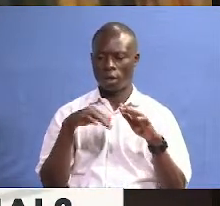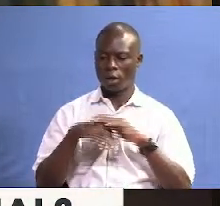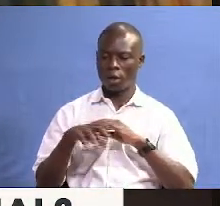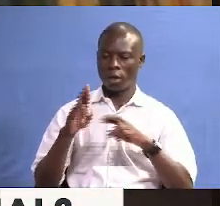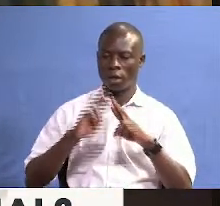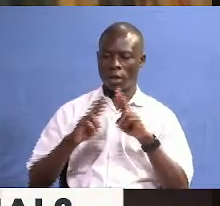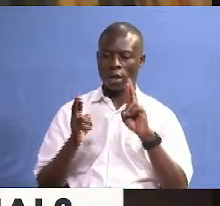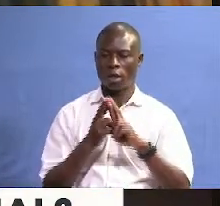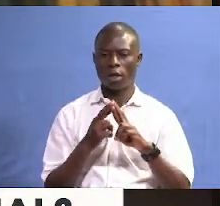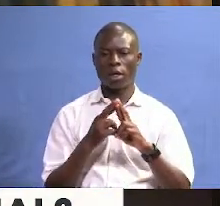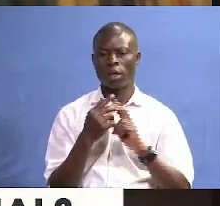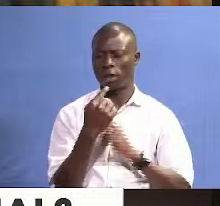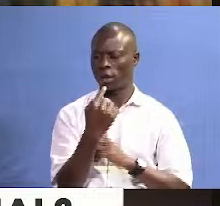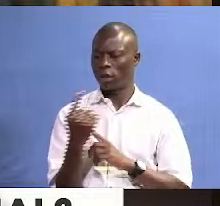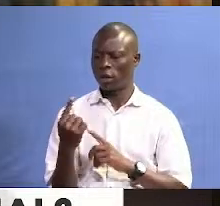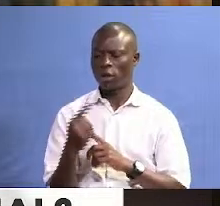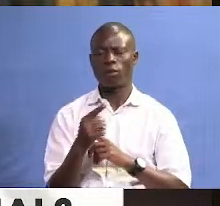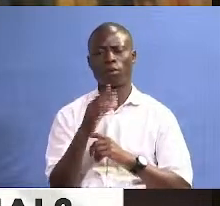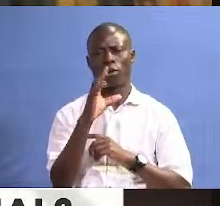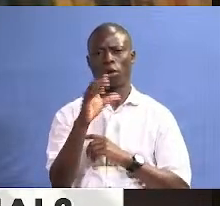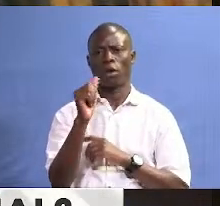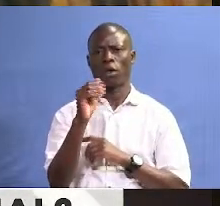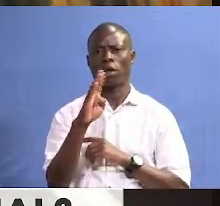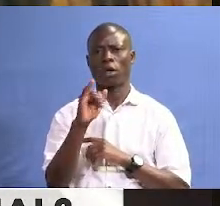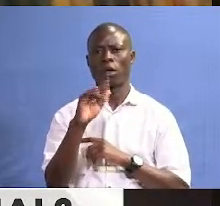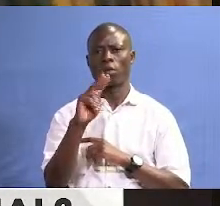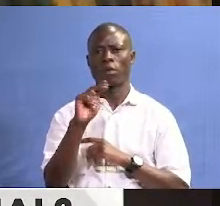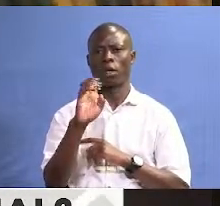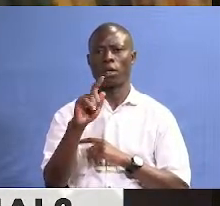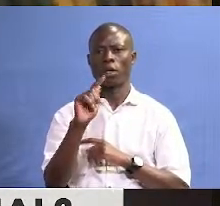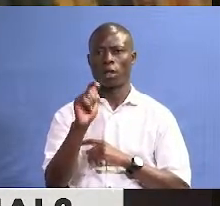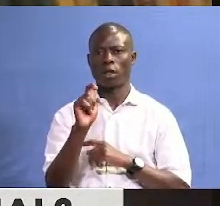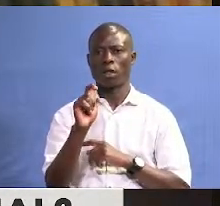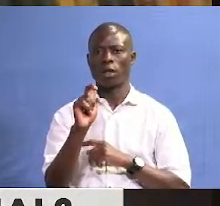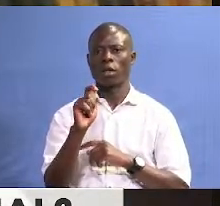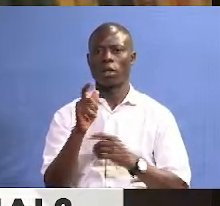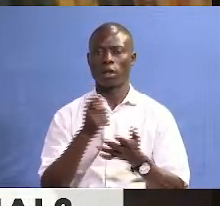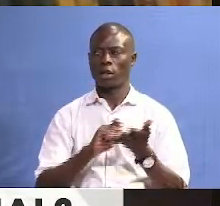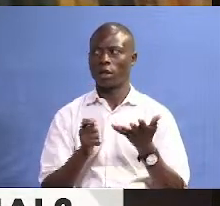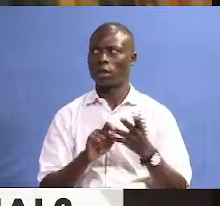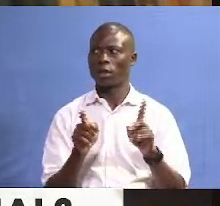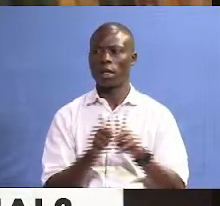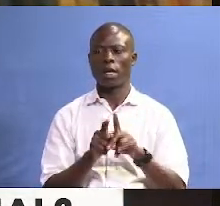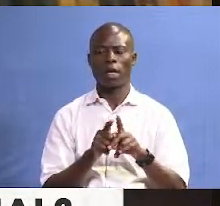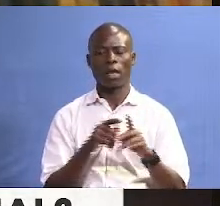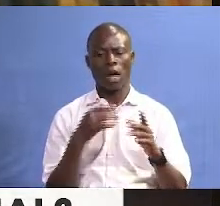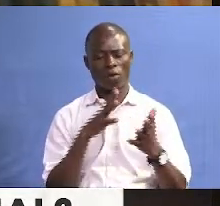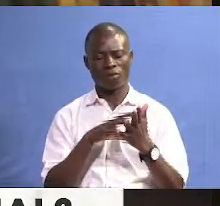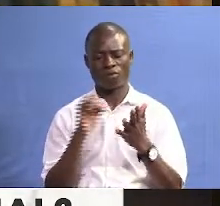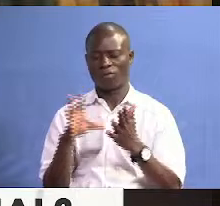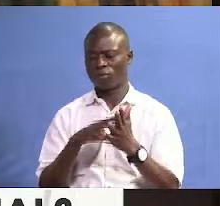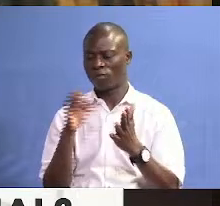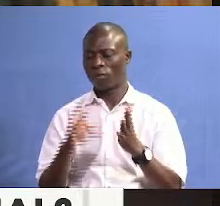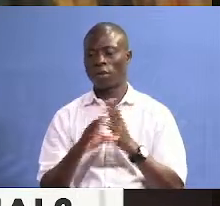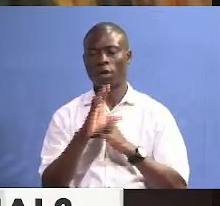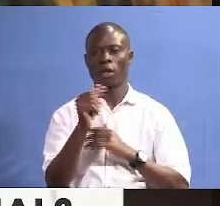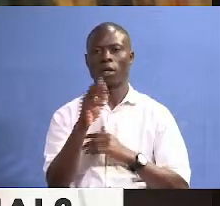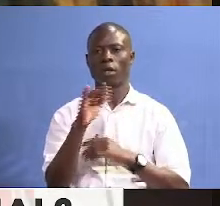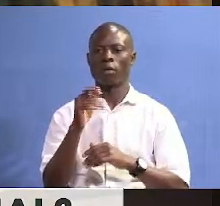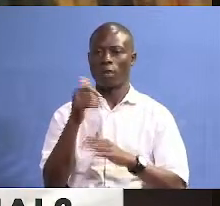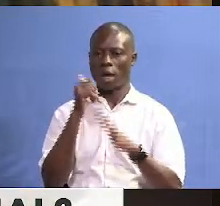to its cabinet secretary, they dismiss a cabinet secretary. That is under